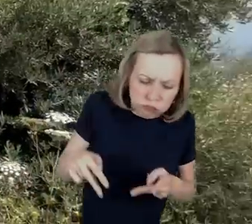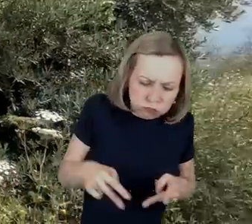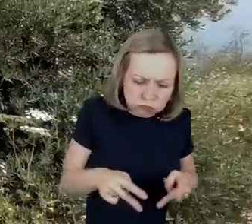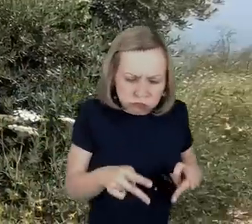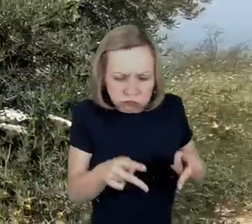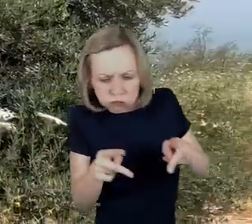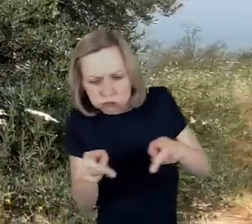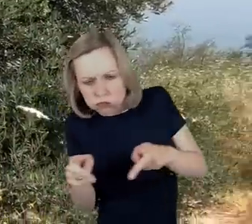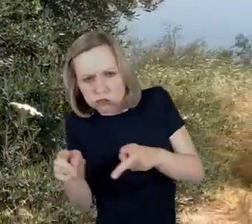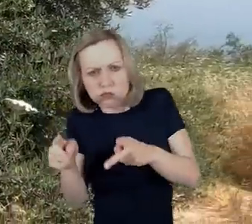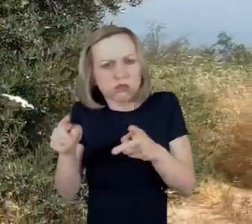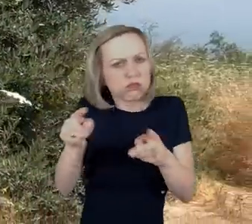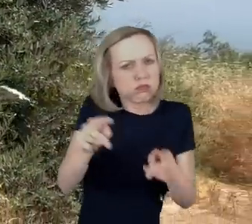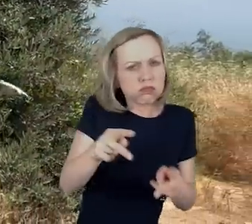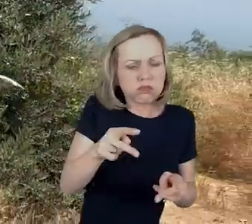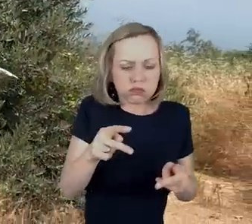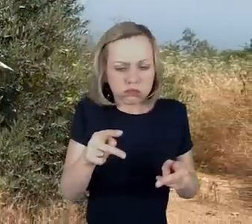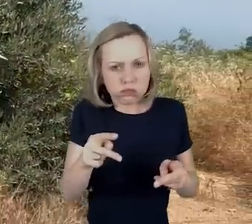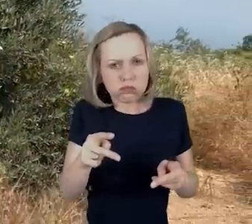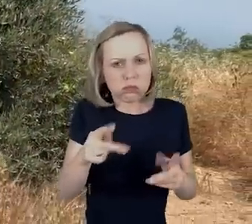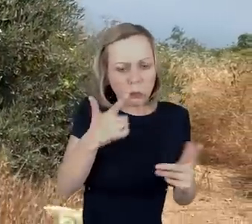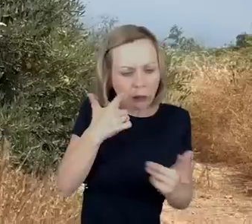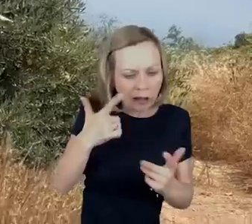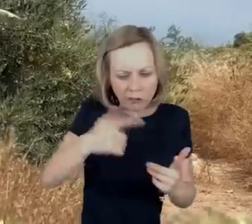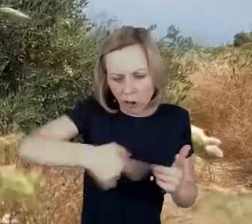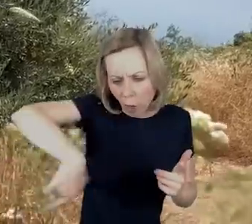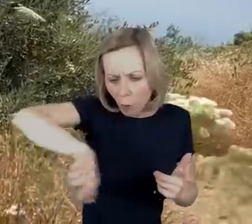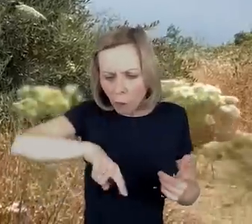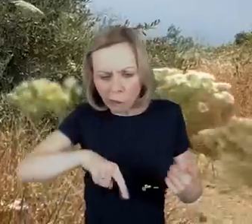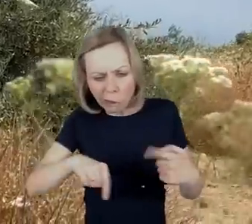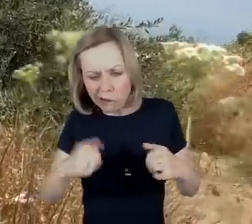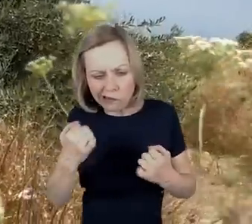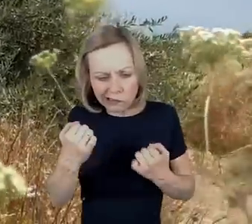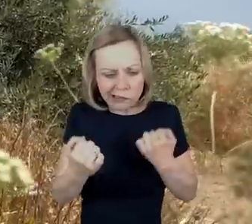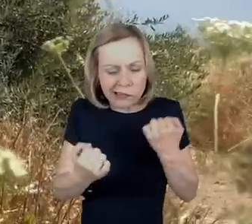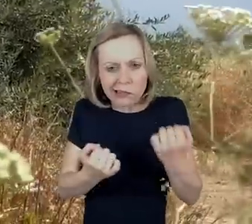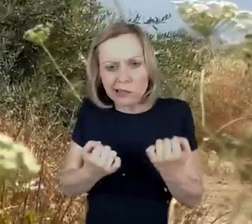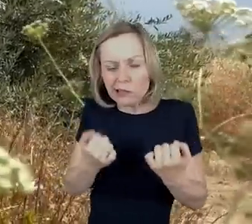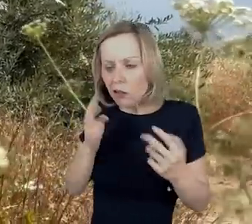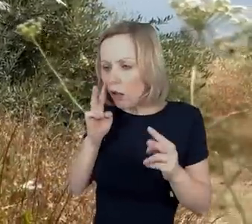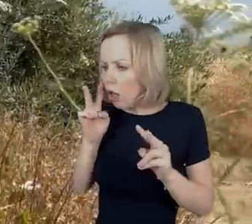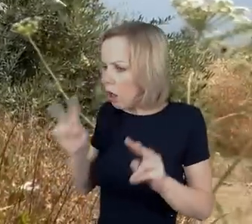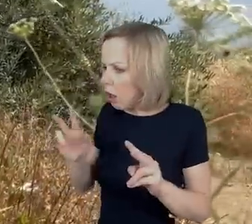along the edges of the furrows and turn again to see the sea.